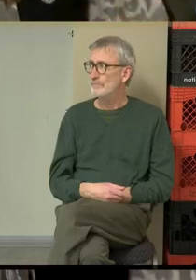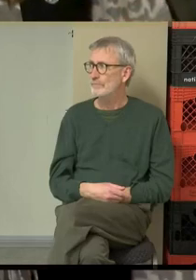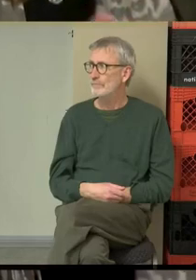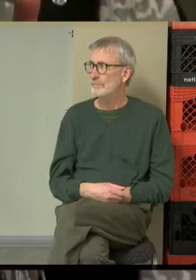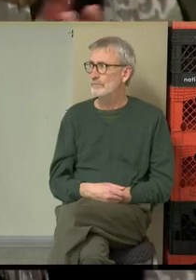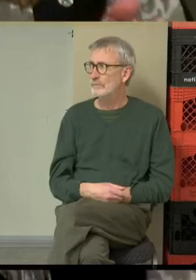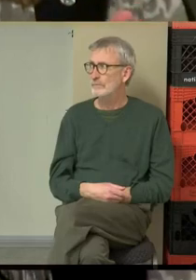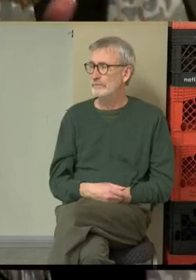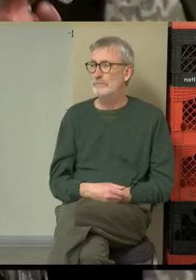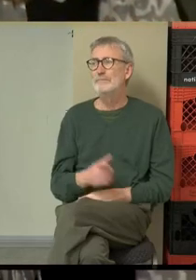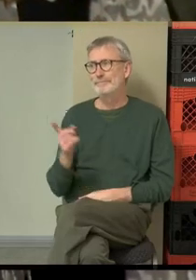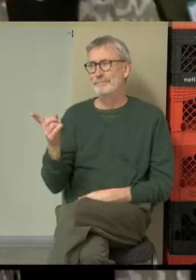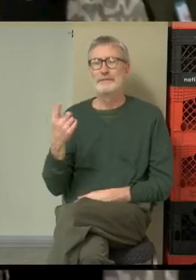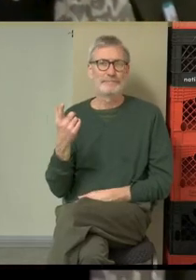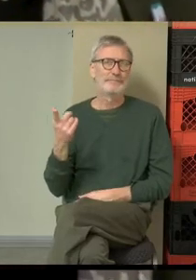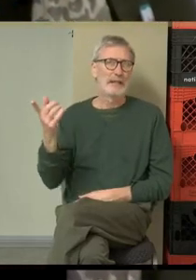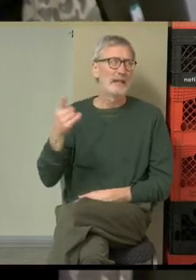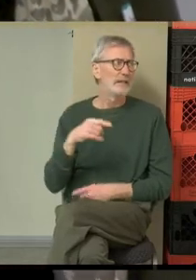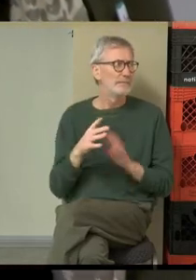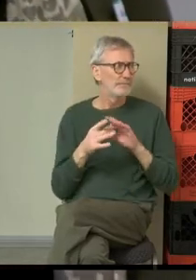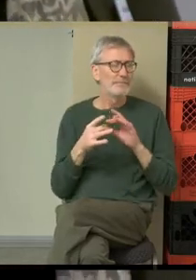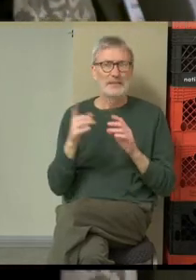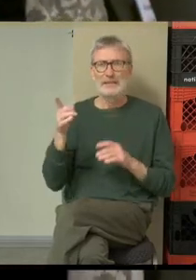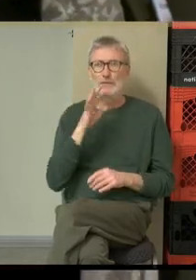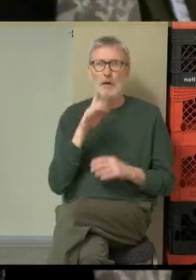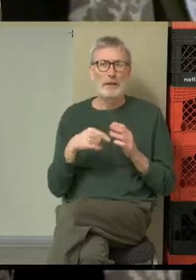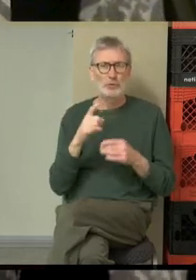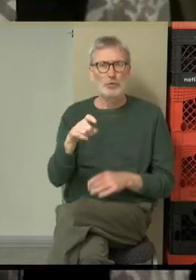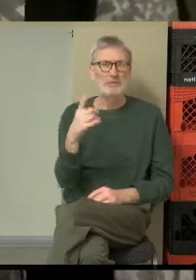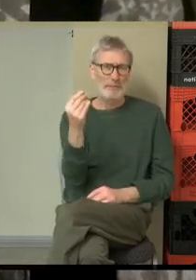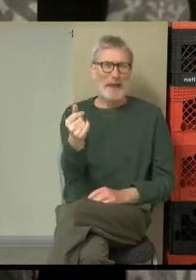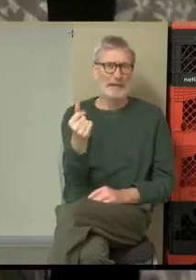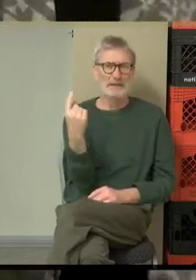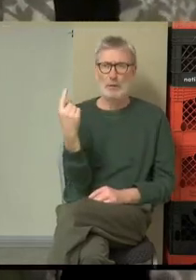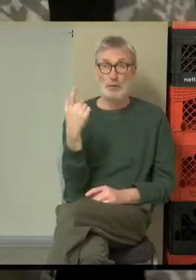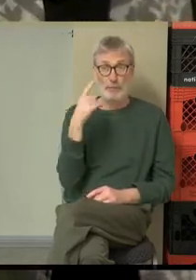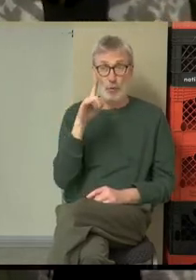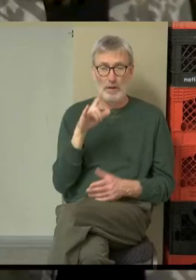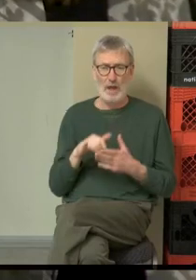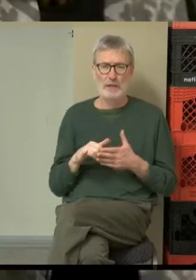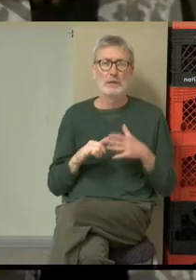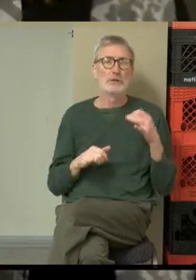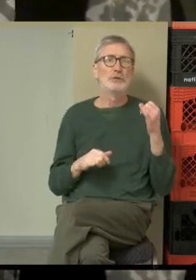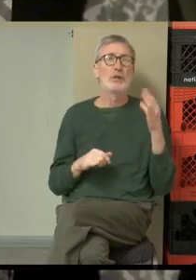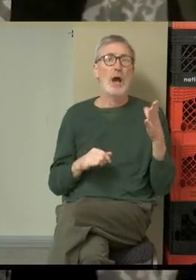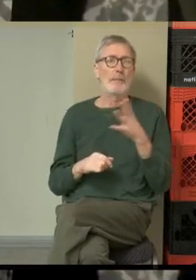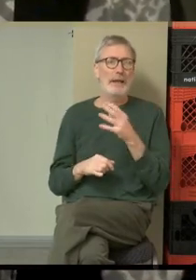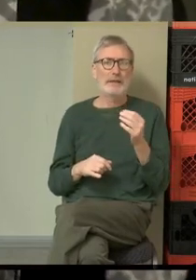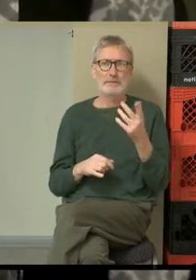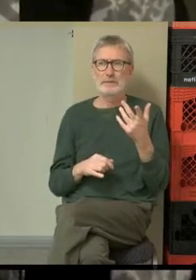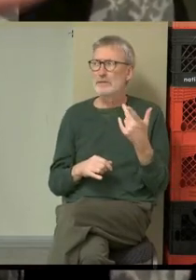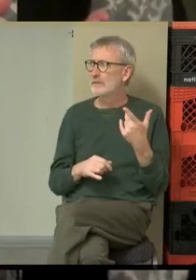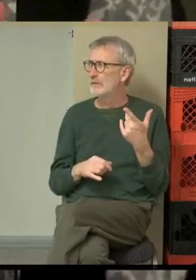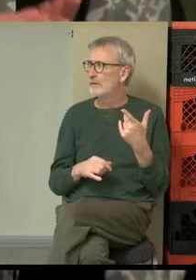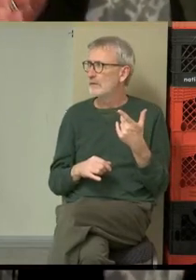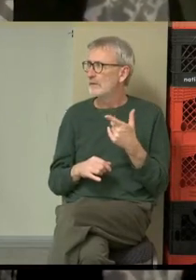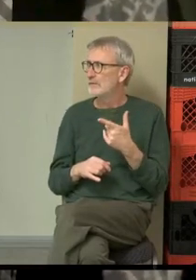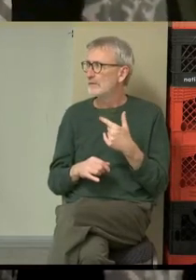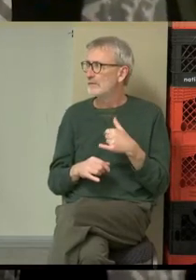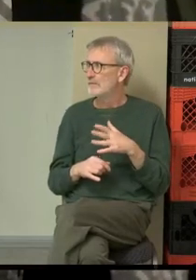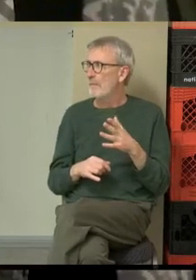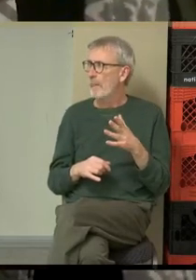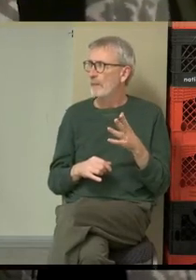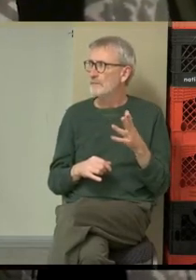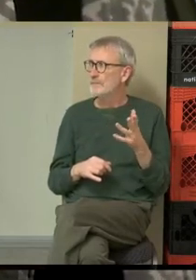have the person that is monitoring, you know, be somebody who's paid to do that. And then, again, I think we, Andrew mentioned this in